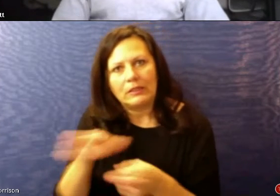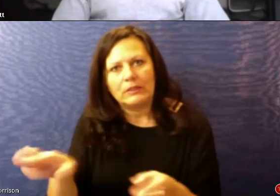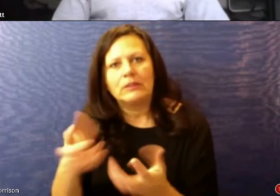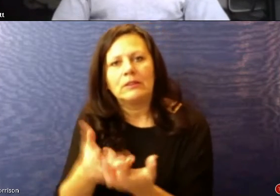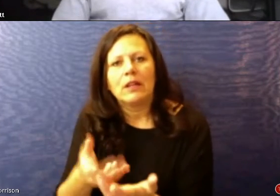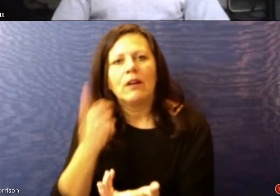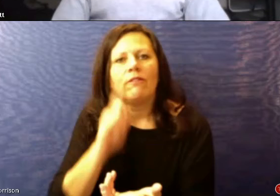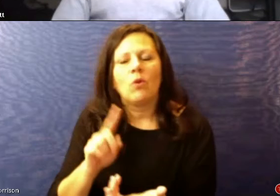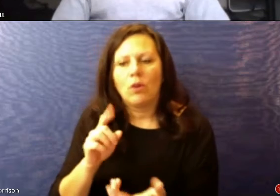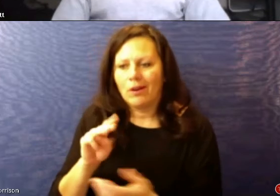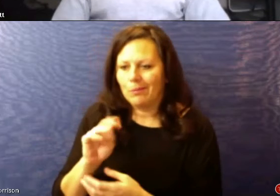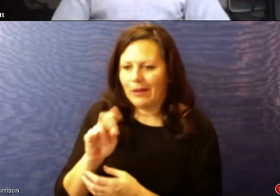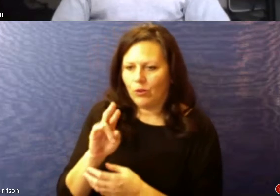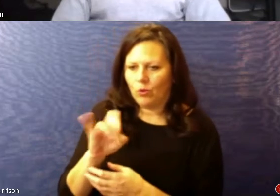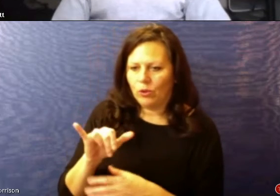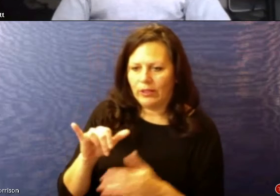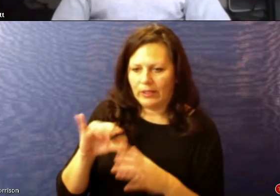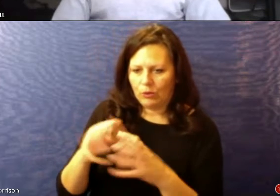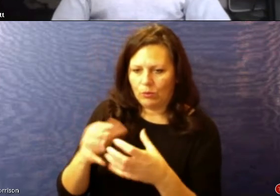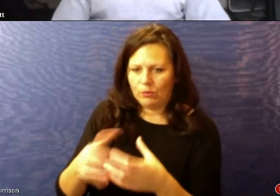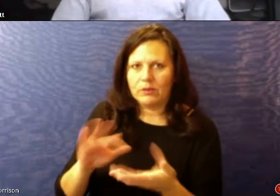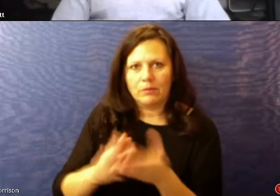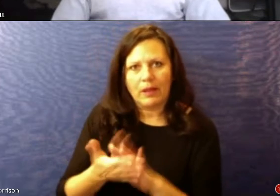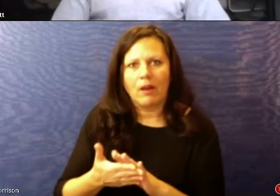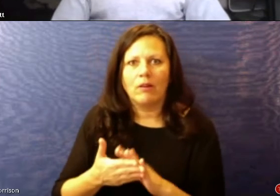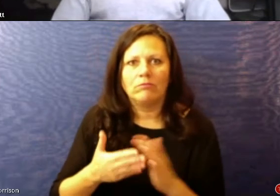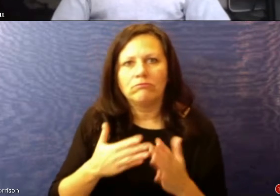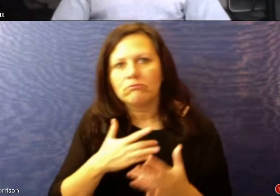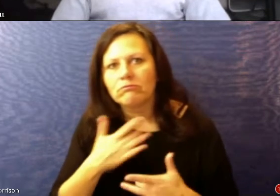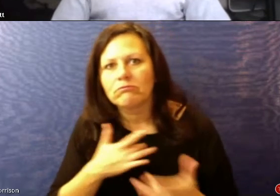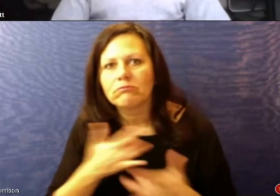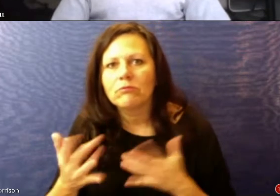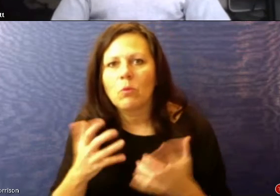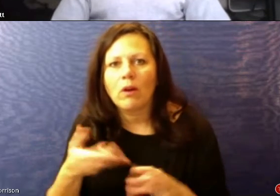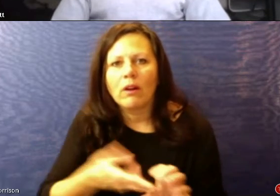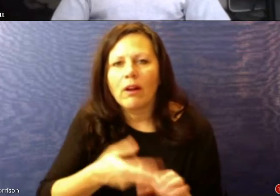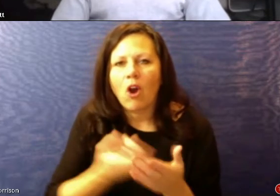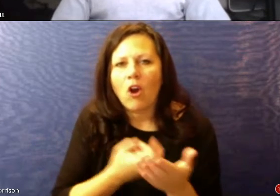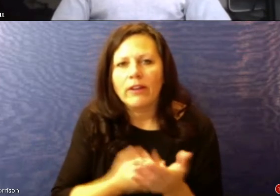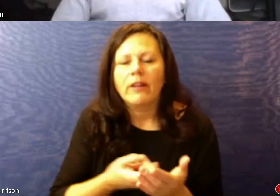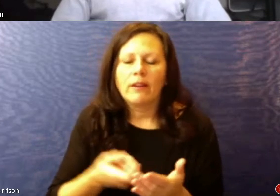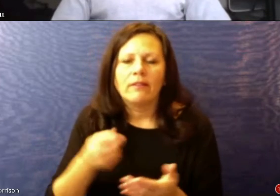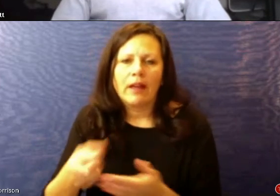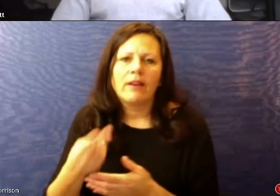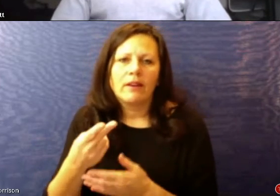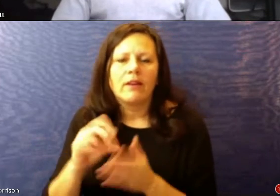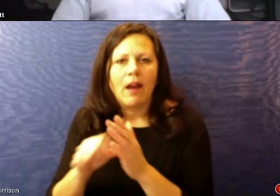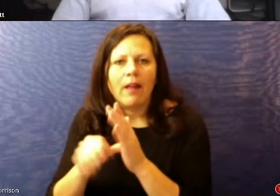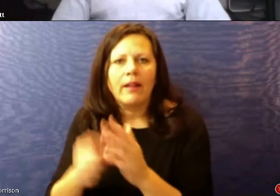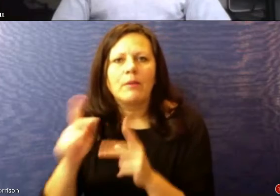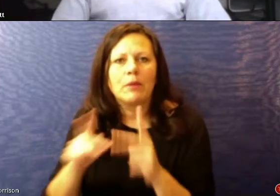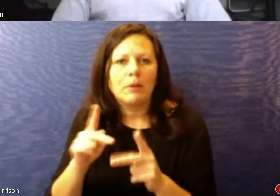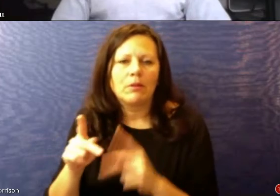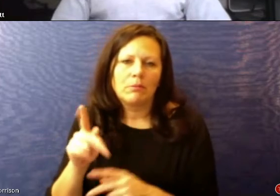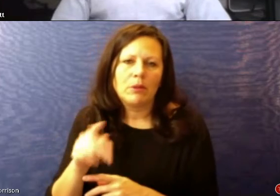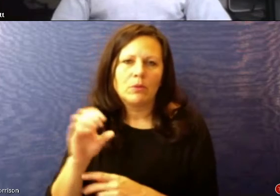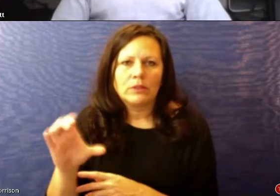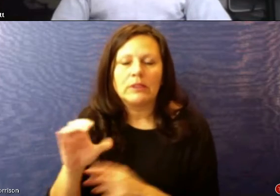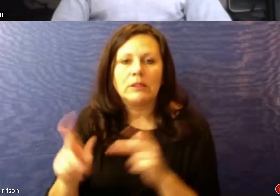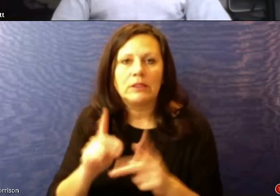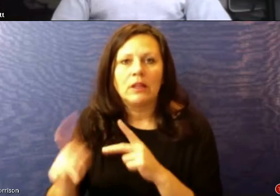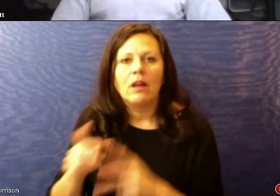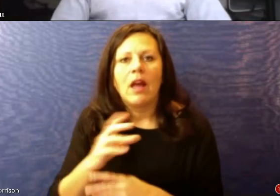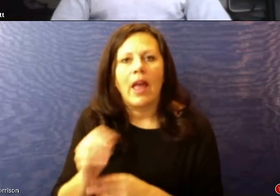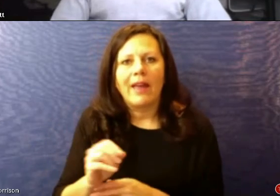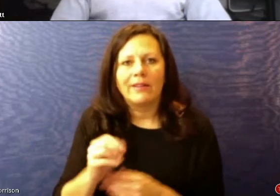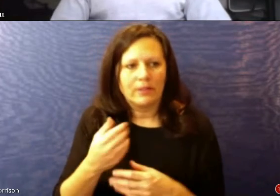interested in hockey, i.e. highlighting people of color in promotional campaigns to try to make ice hockey a cool thing to